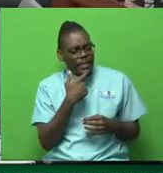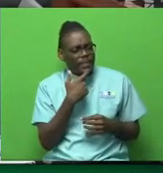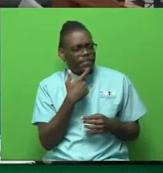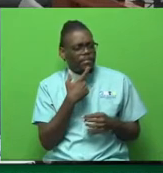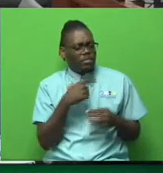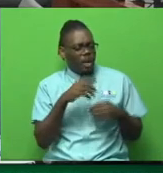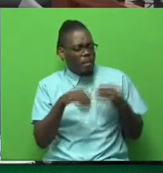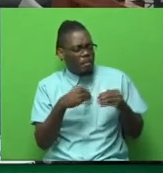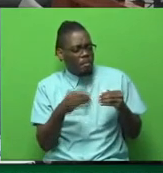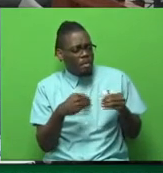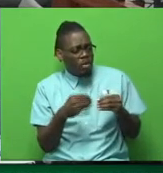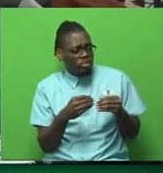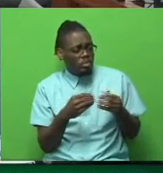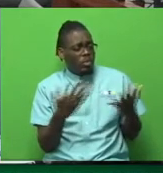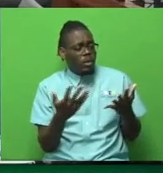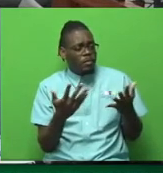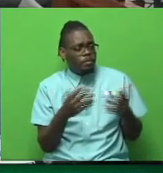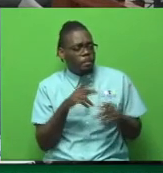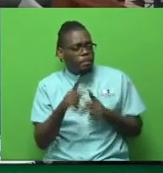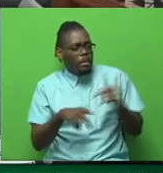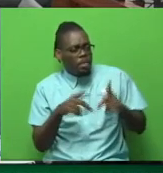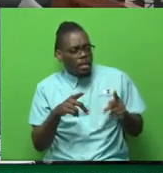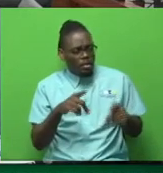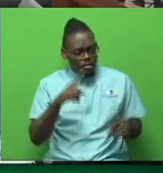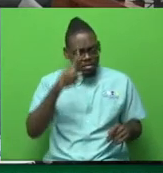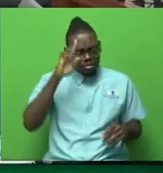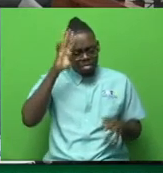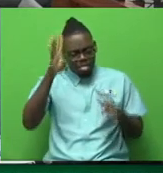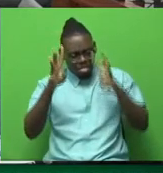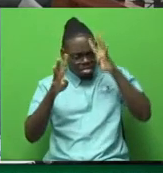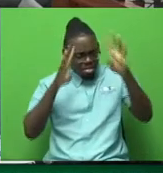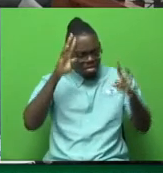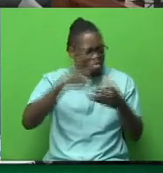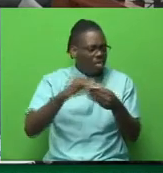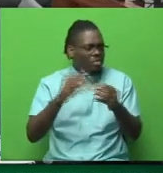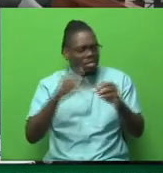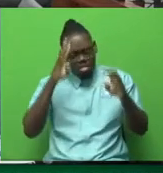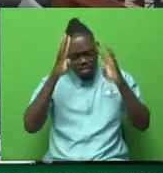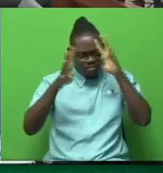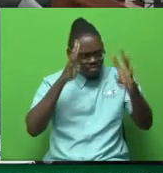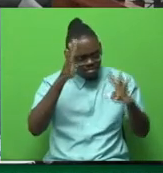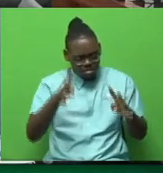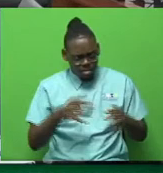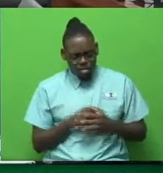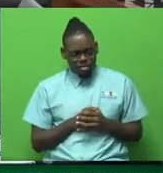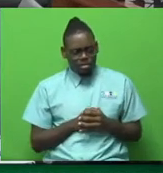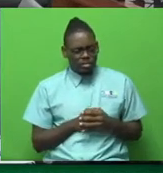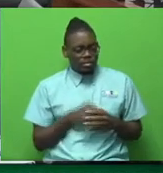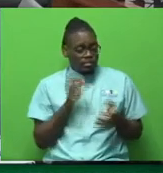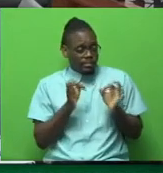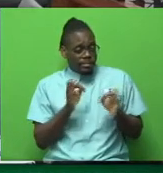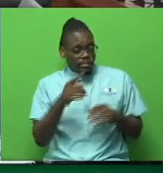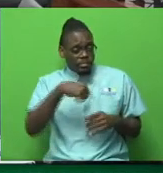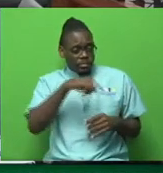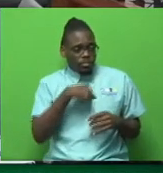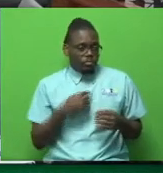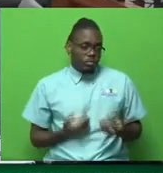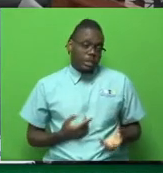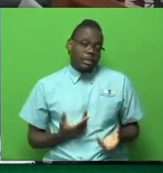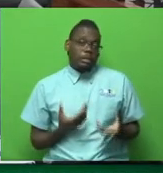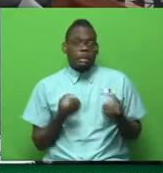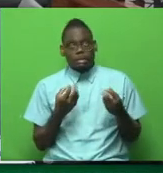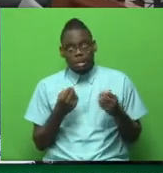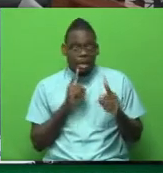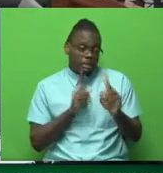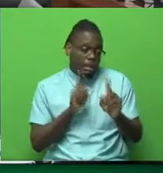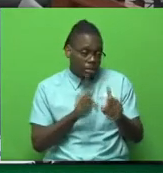have some clarity because if colleagues in responding wants to set a record straight we want we would want to be in